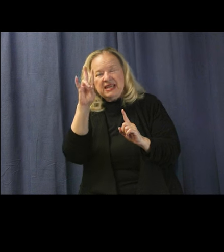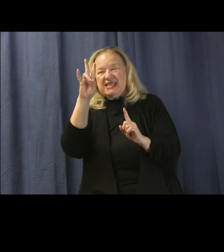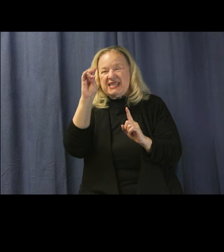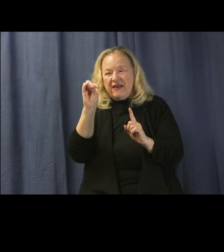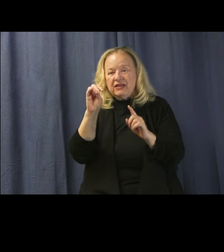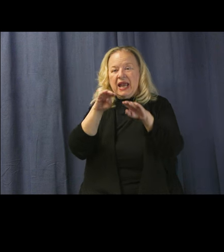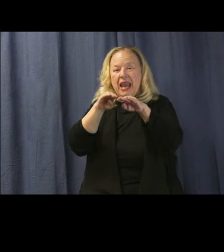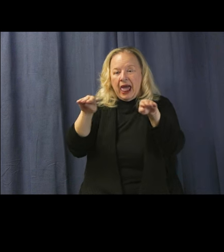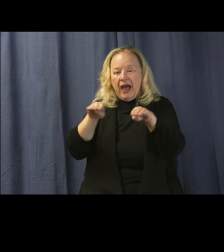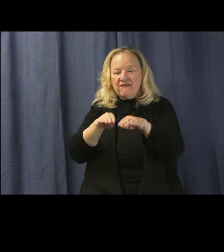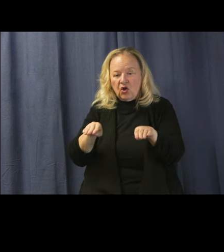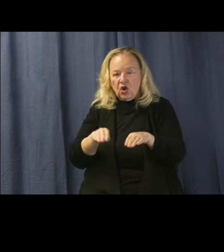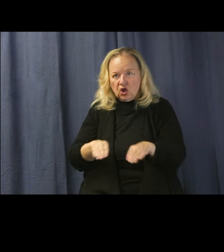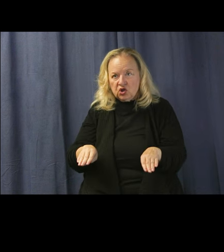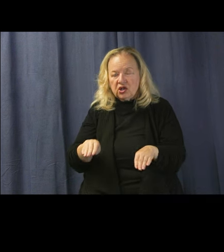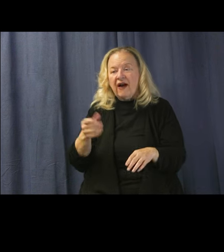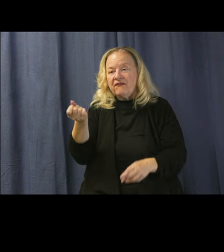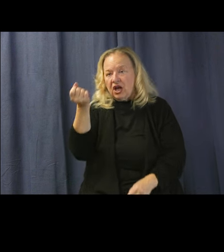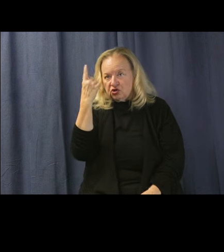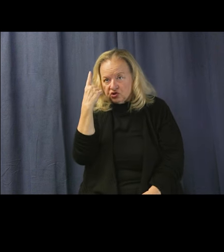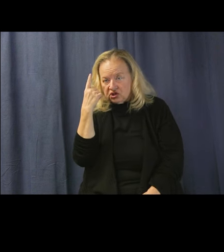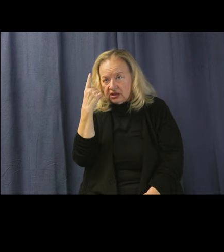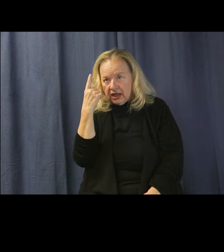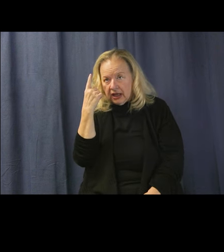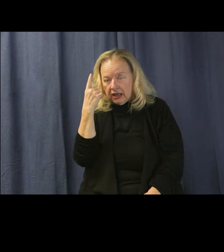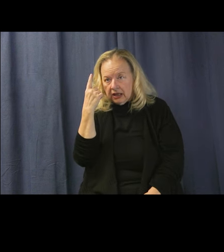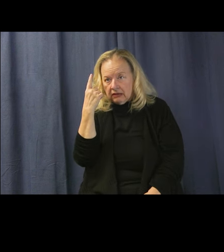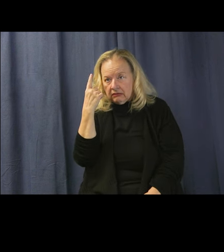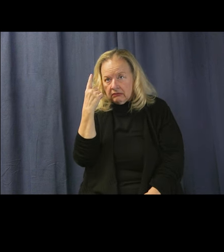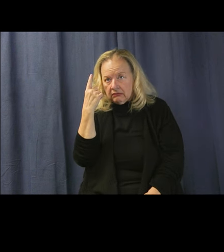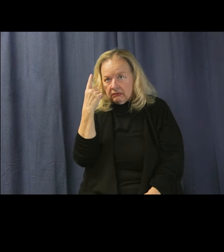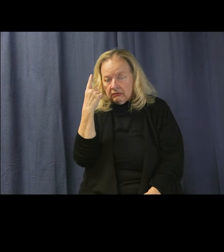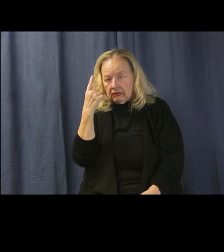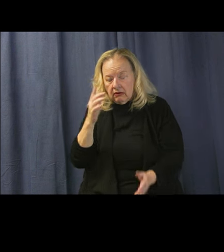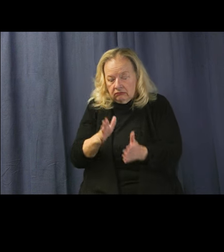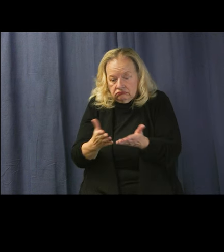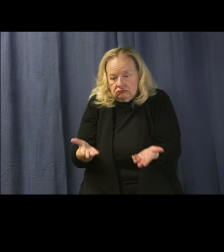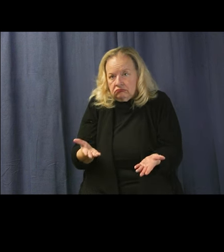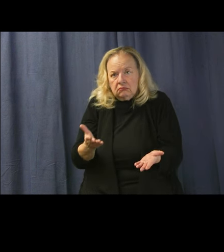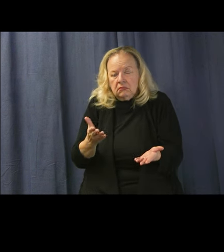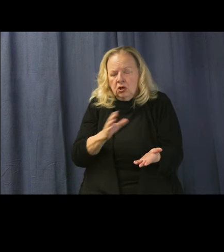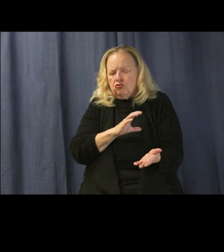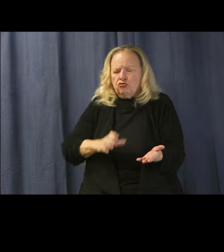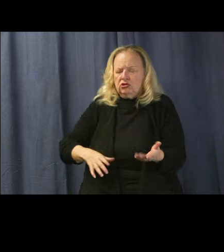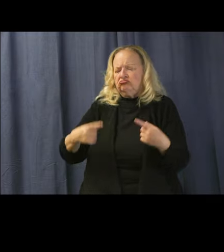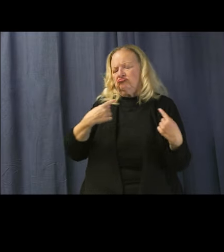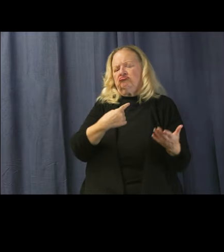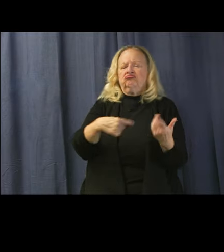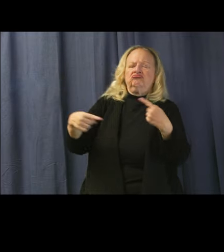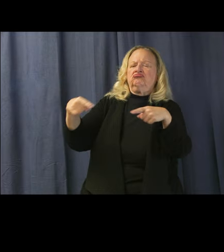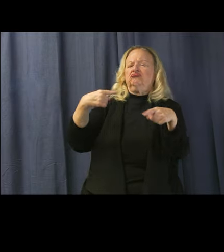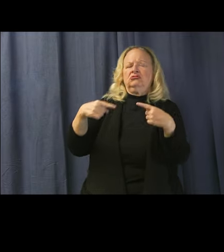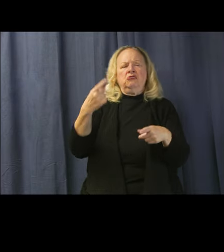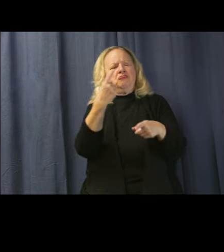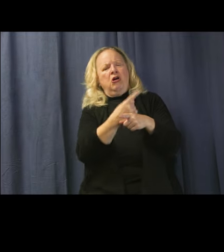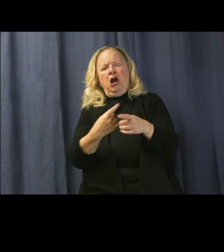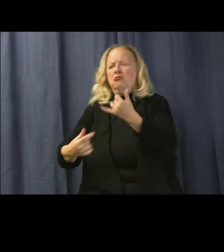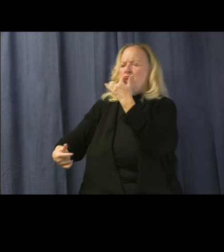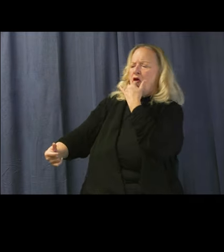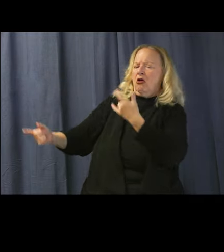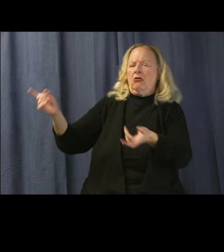are 70 layers or levels of the scripture. Christians argue about, is it